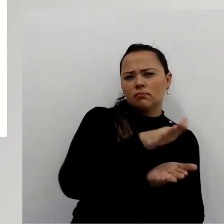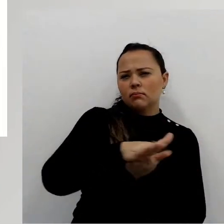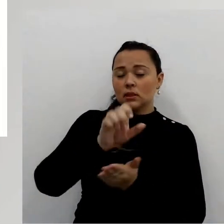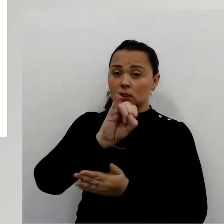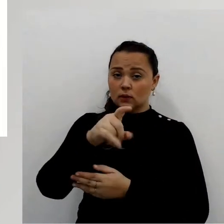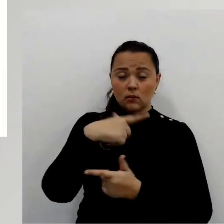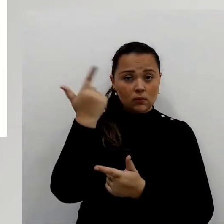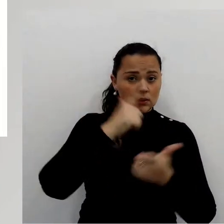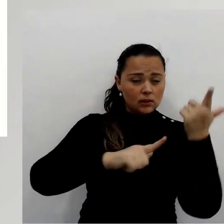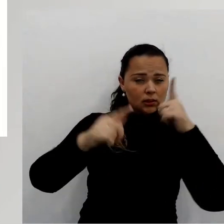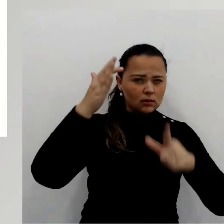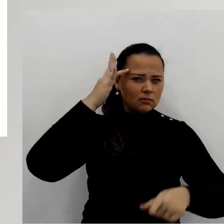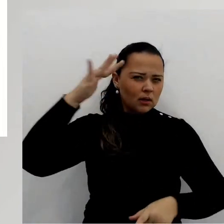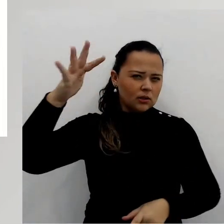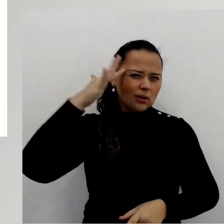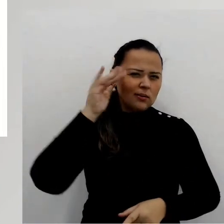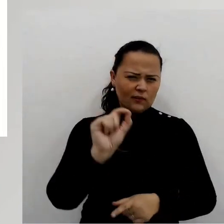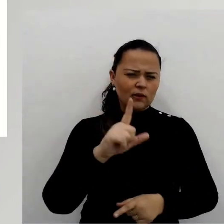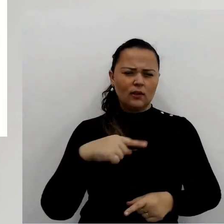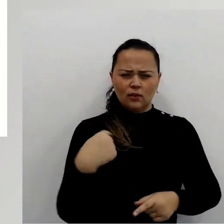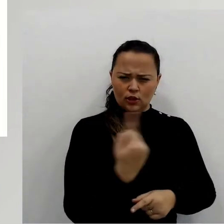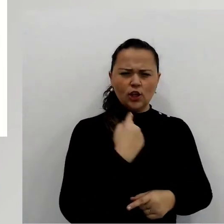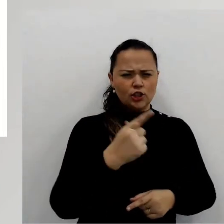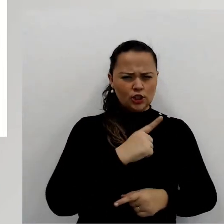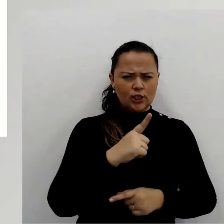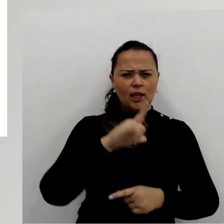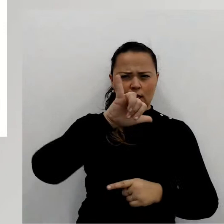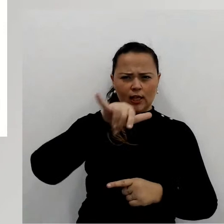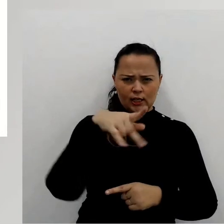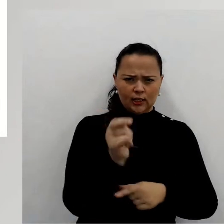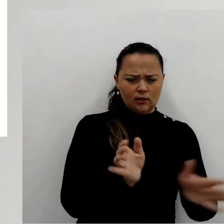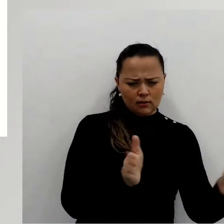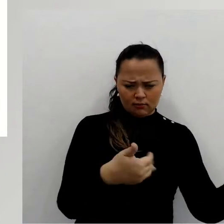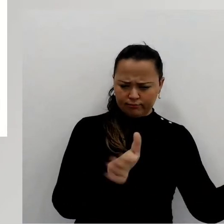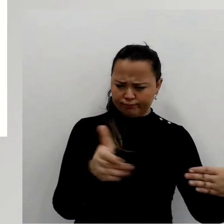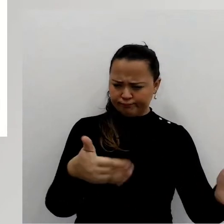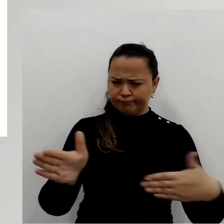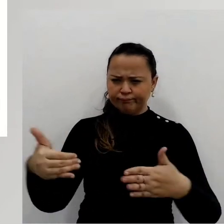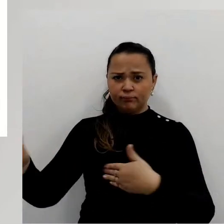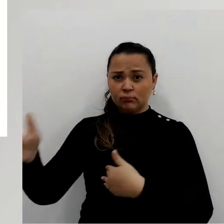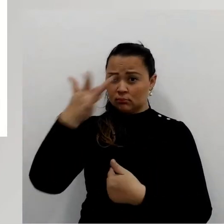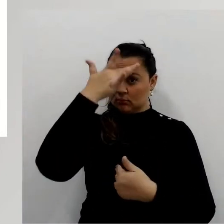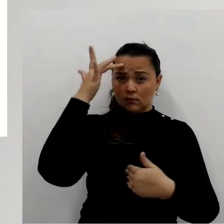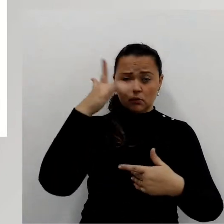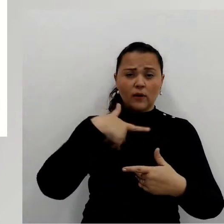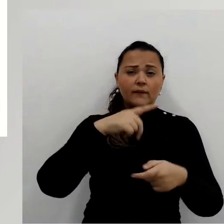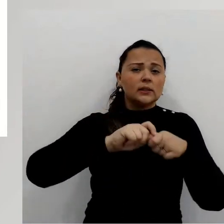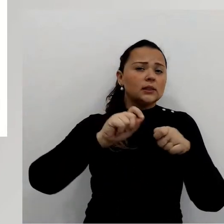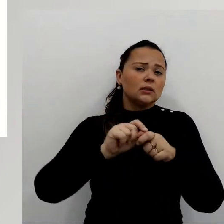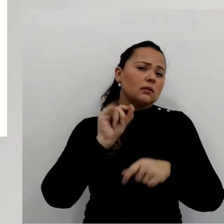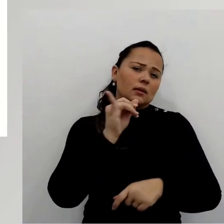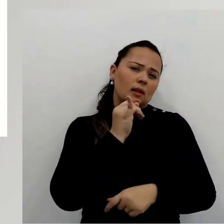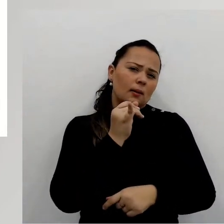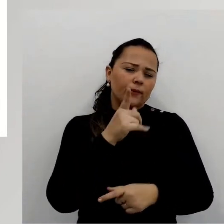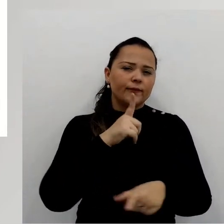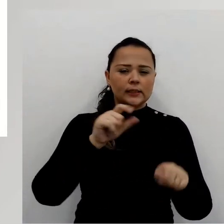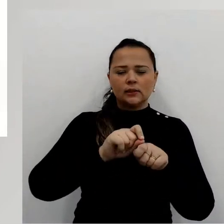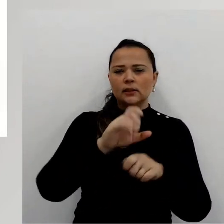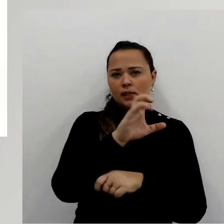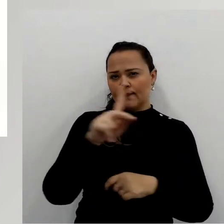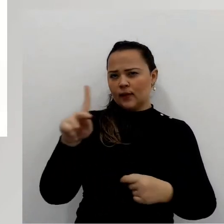packaging line where somebody is making a beer or cereal